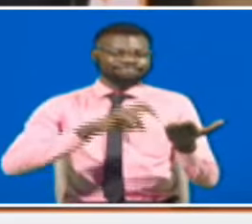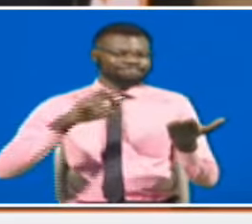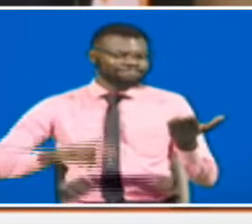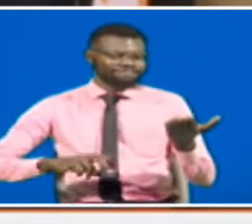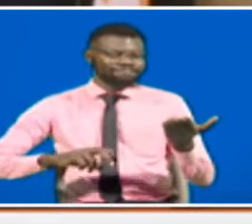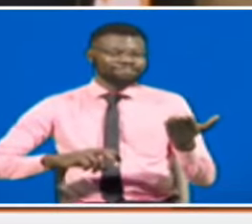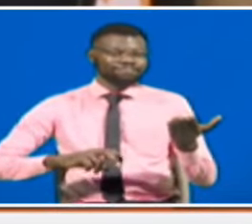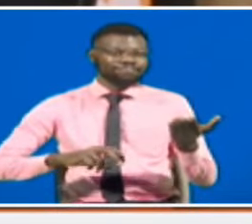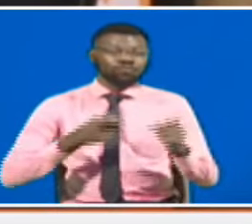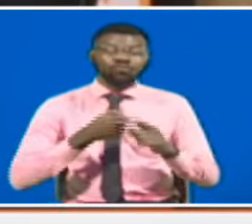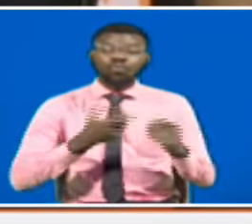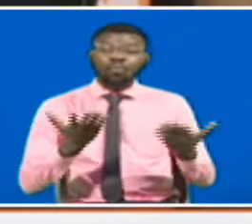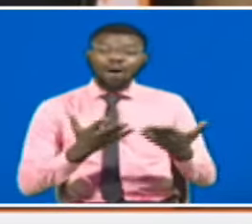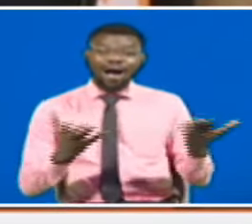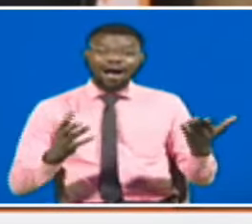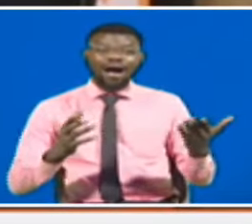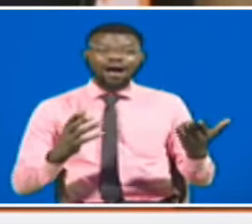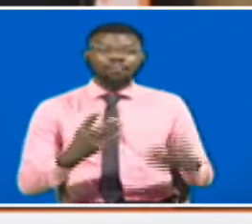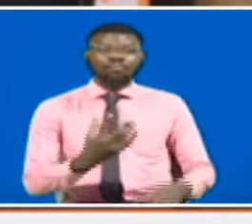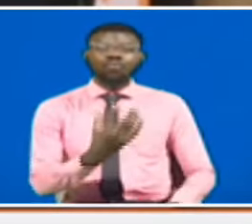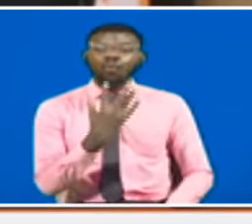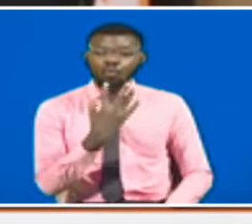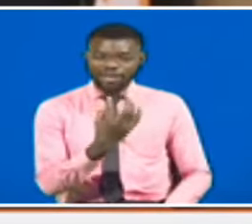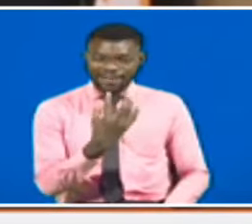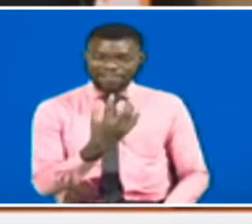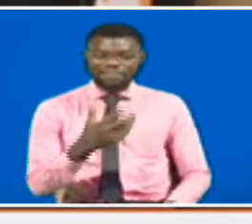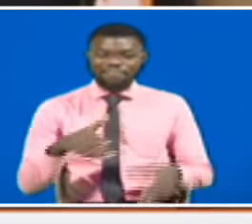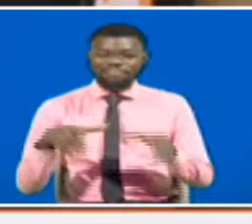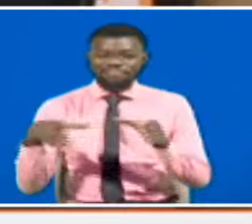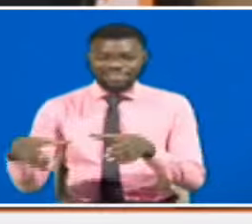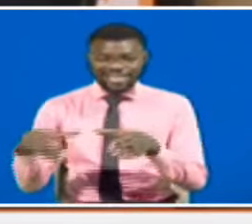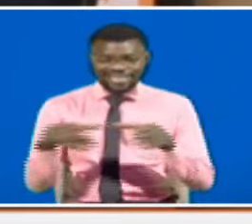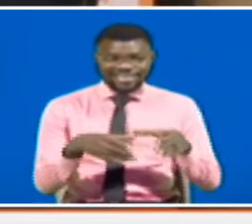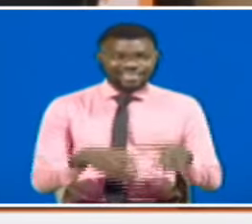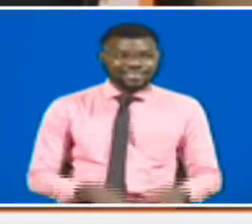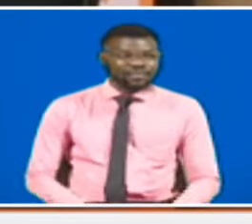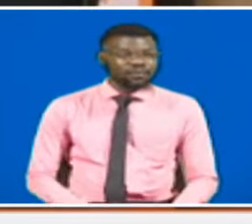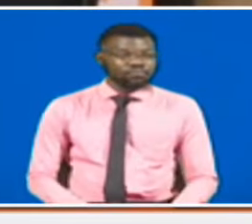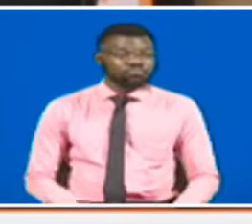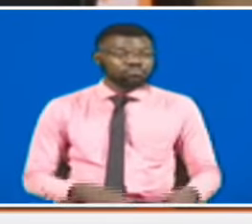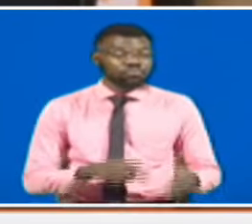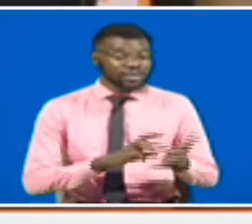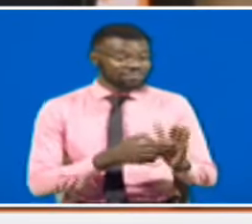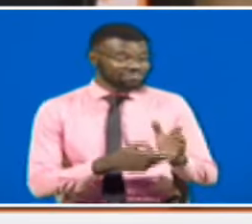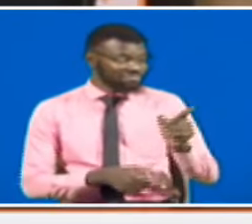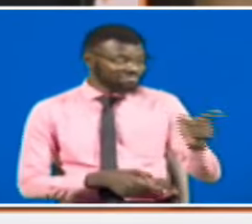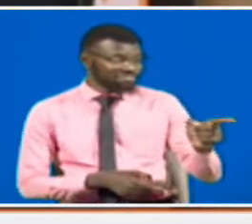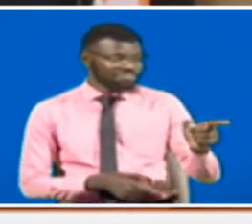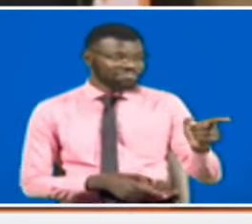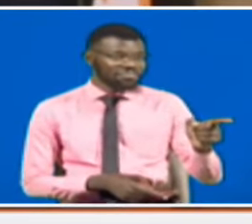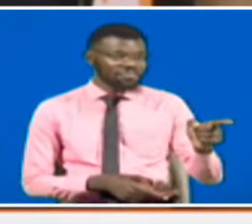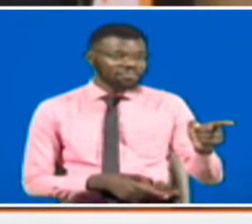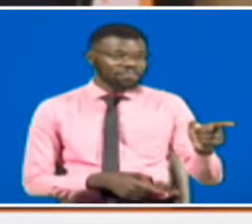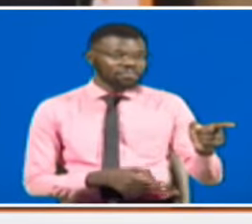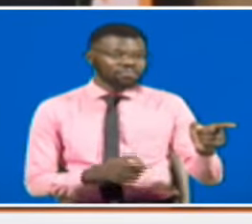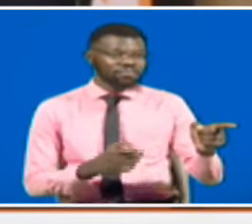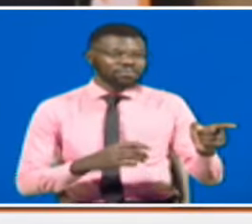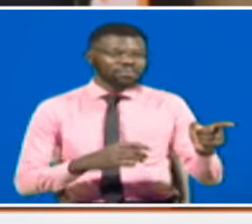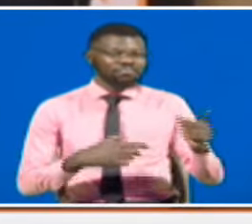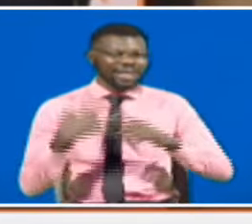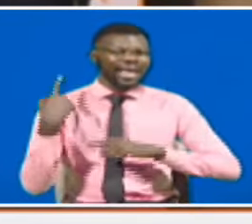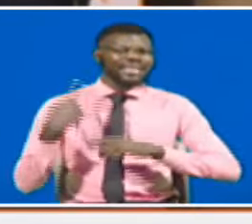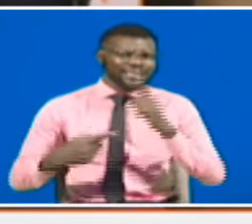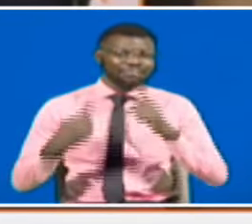Orange Democratic Movement Party, that is the ODM party. Mr. Jakakimba brings with him a wealth of